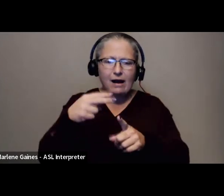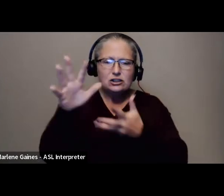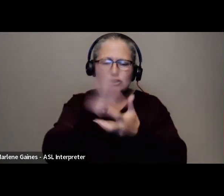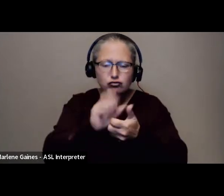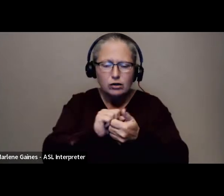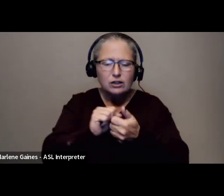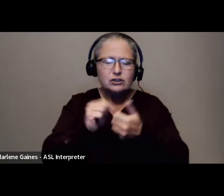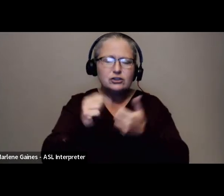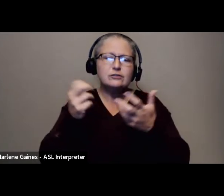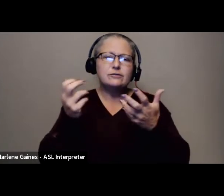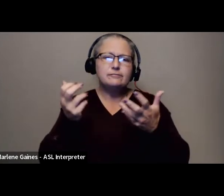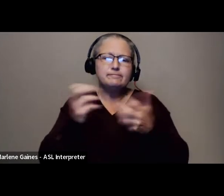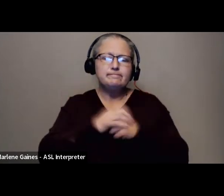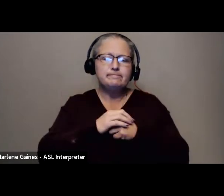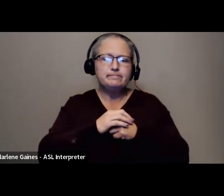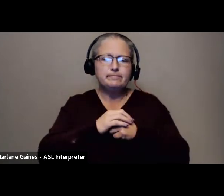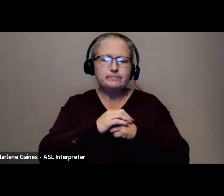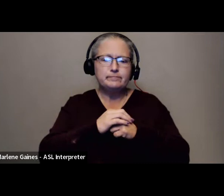destruction, and